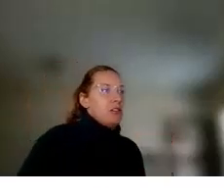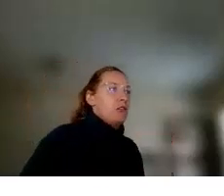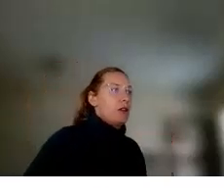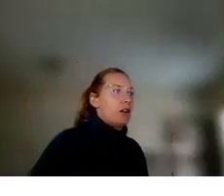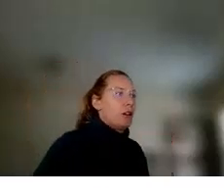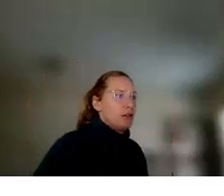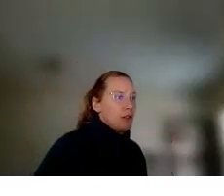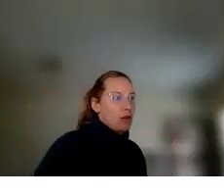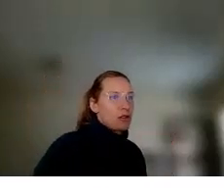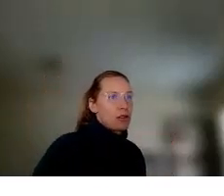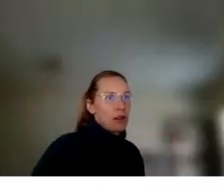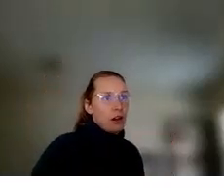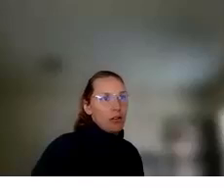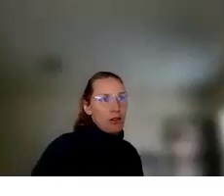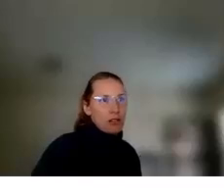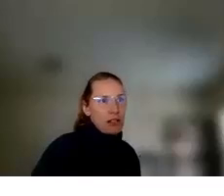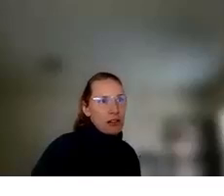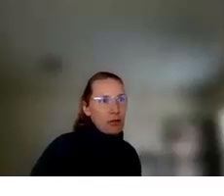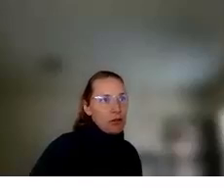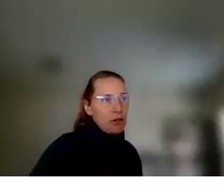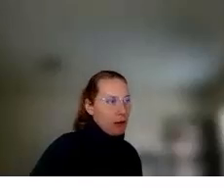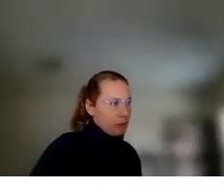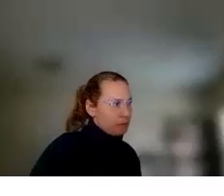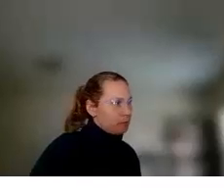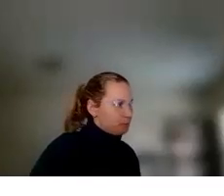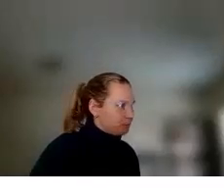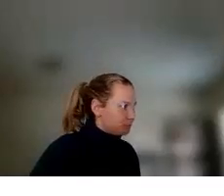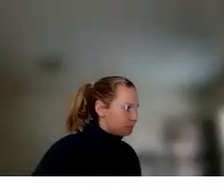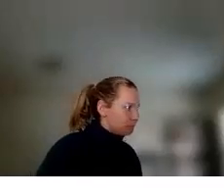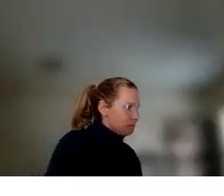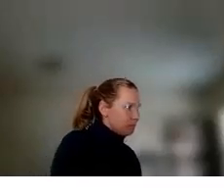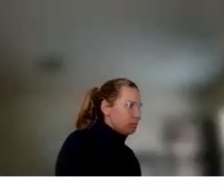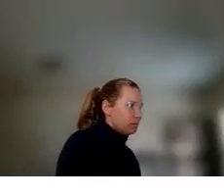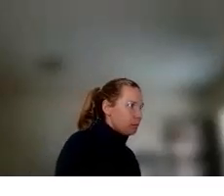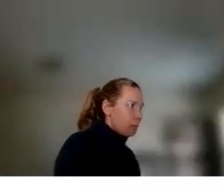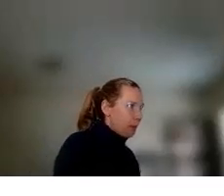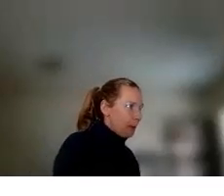you'll continue doing all of those things you do now.